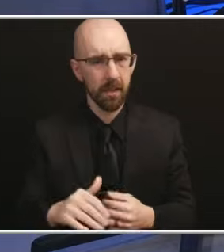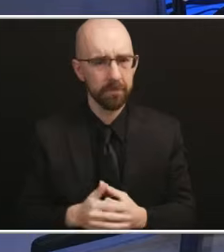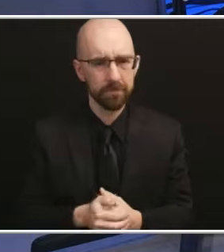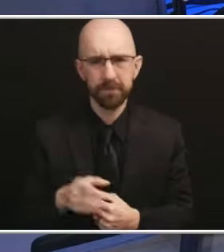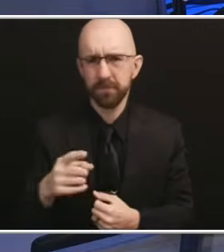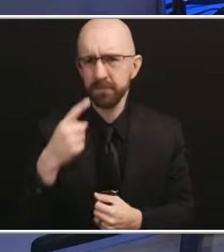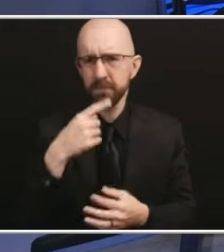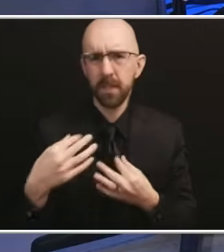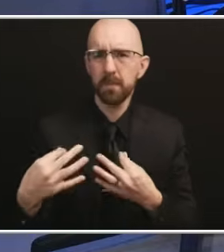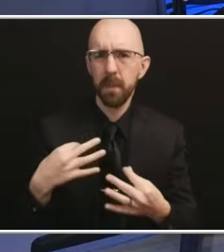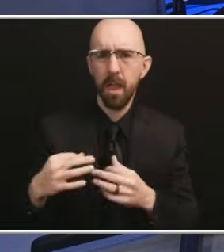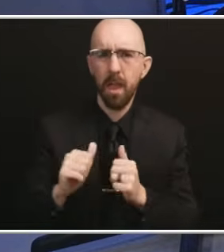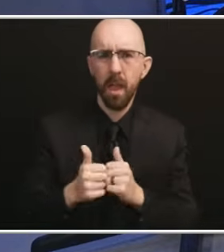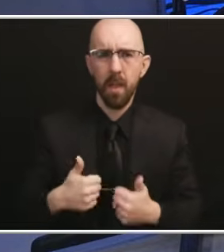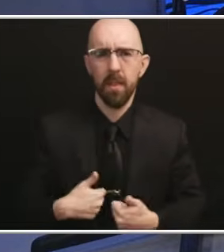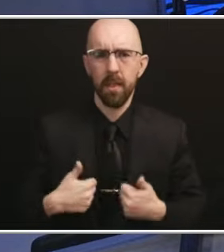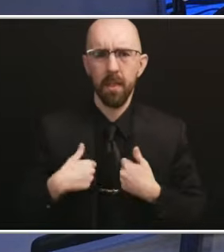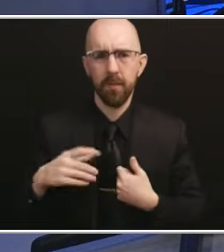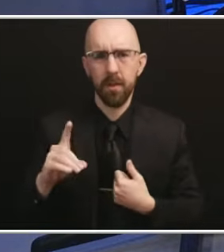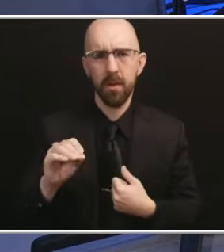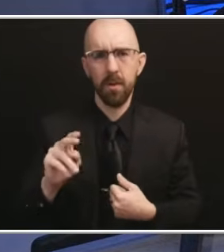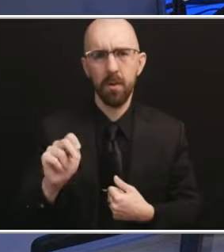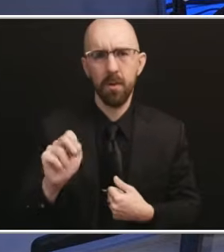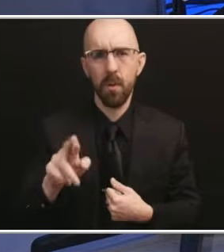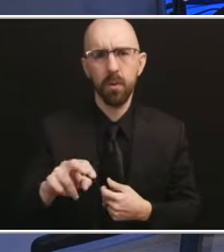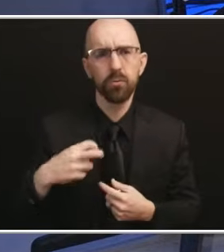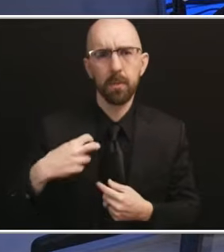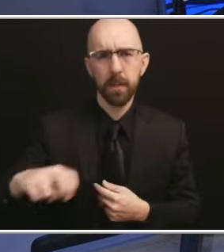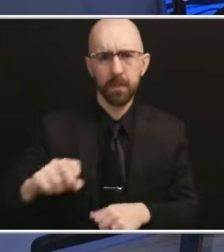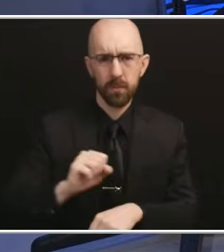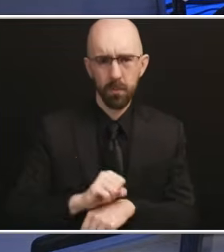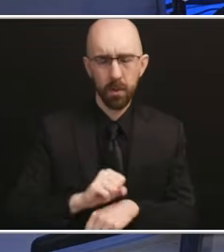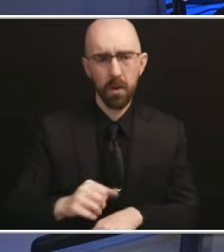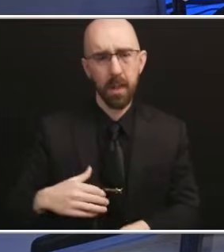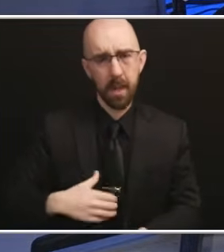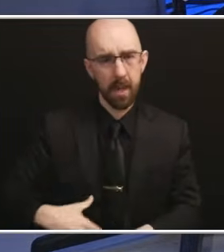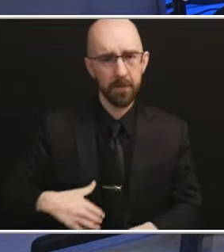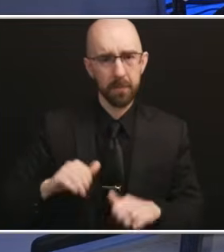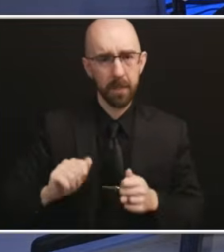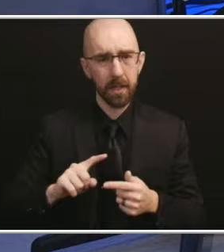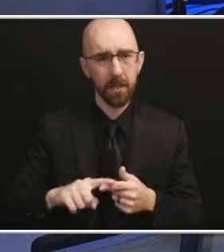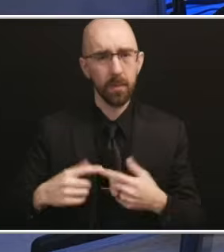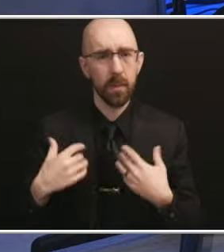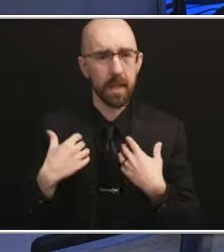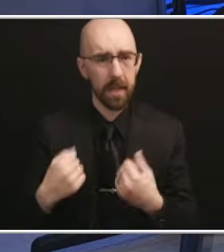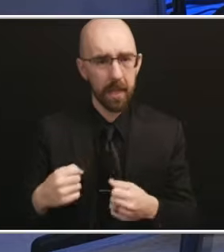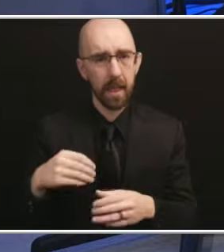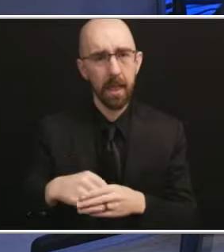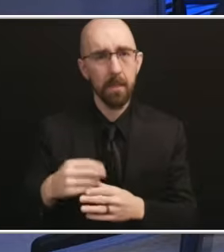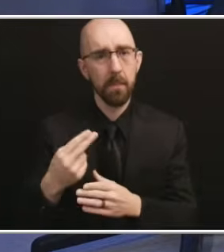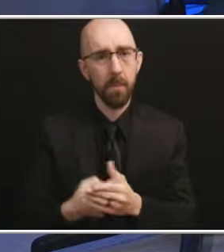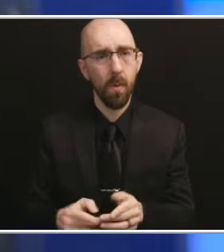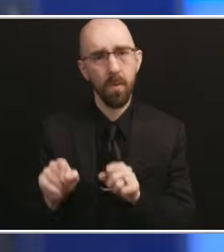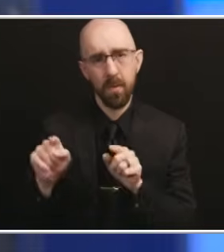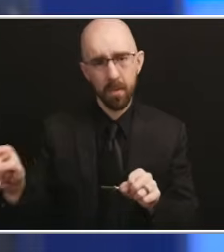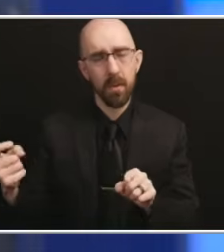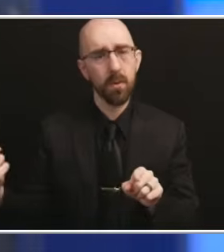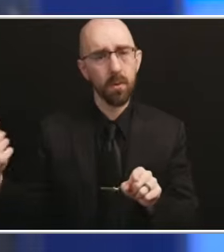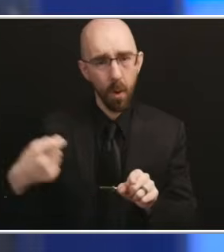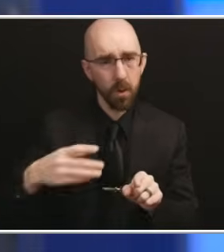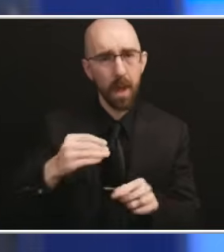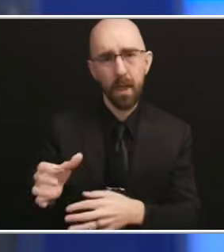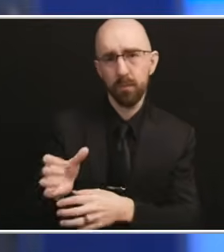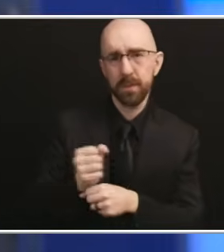living donor transplantation works, particularly the liver's ability to regenerate in both donor and the recipient? Yeah, it's